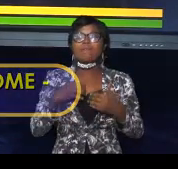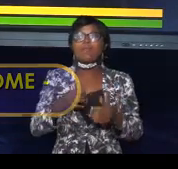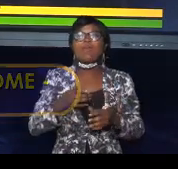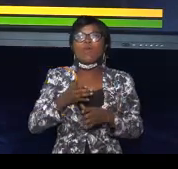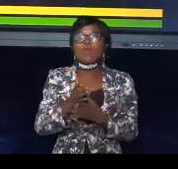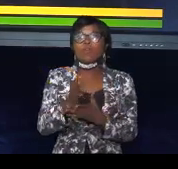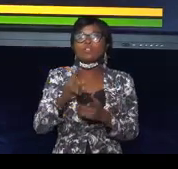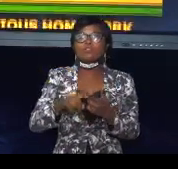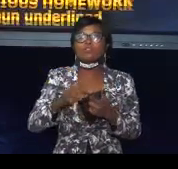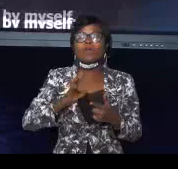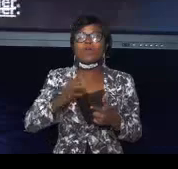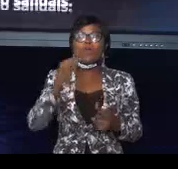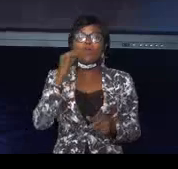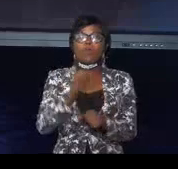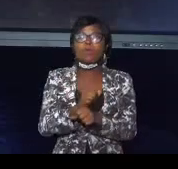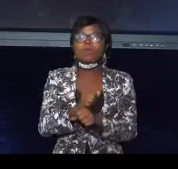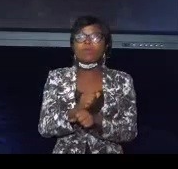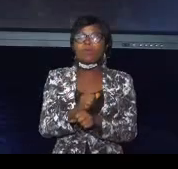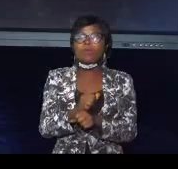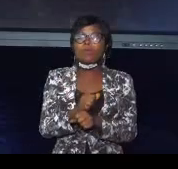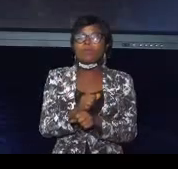have the correction to our previous homework.